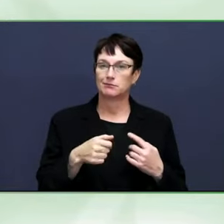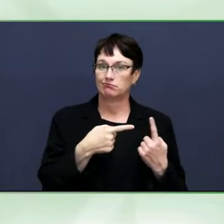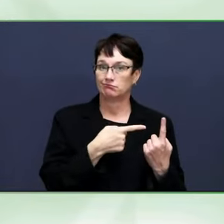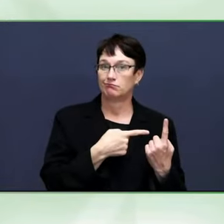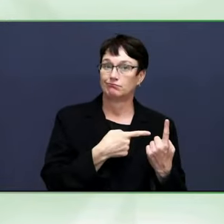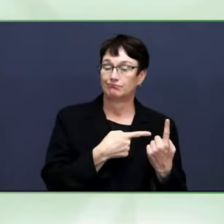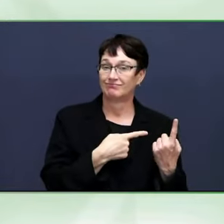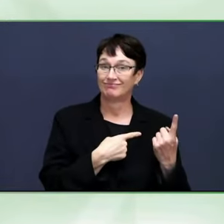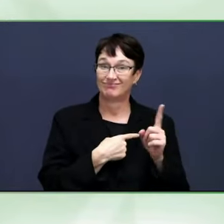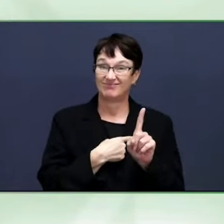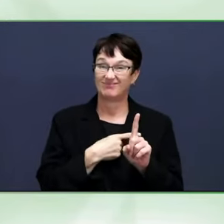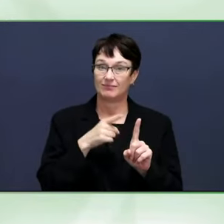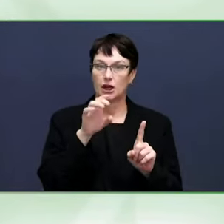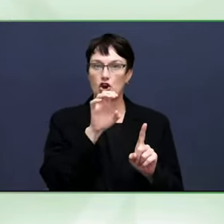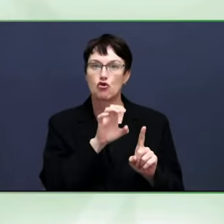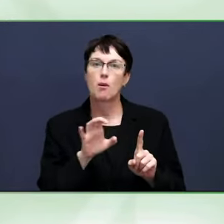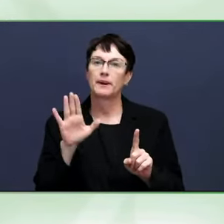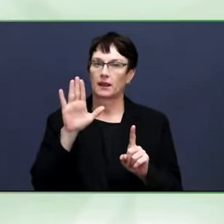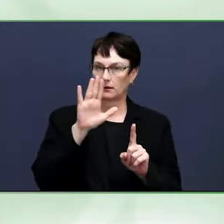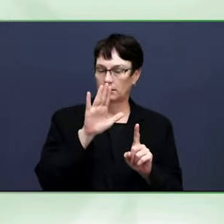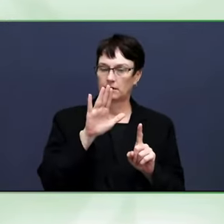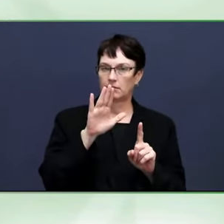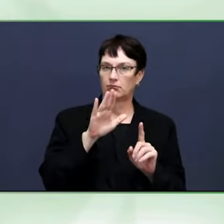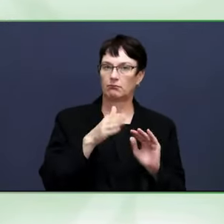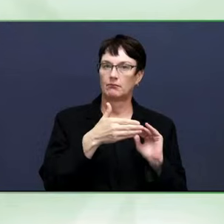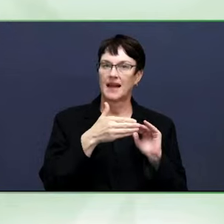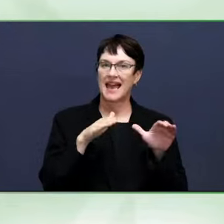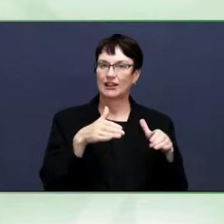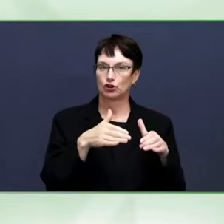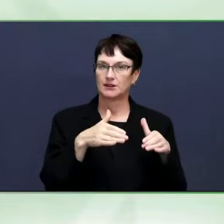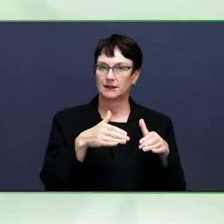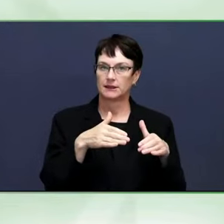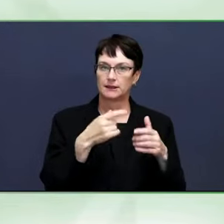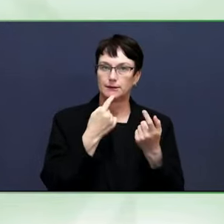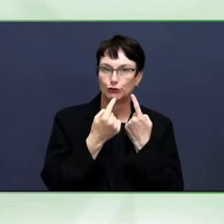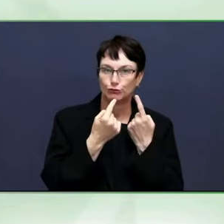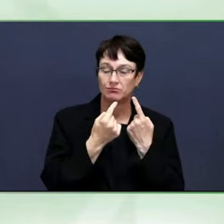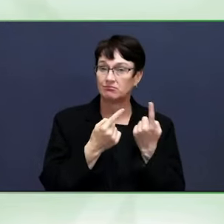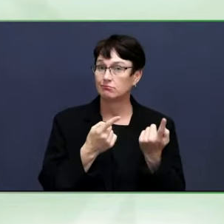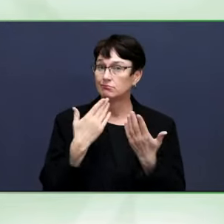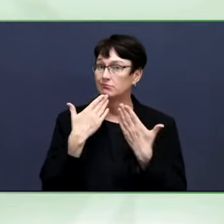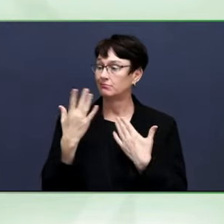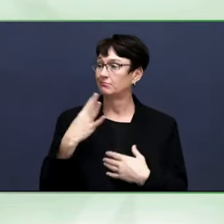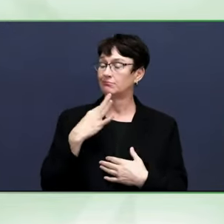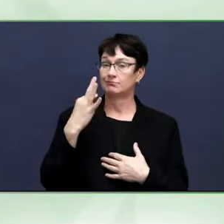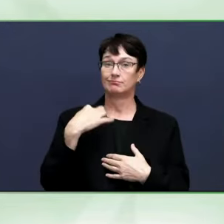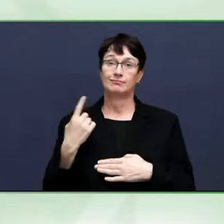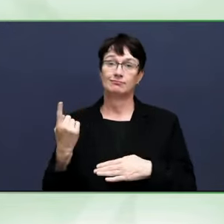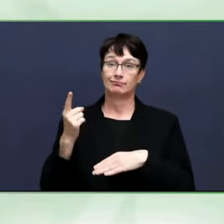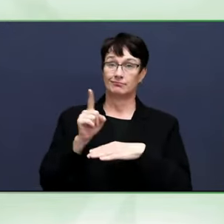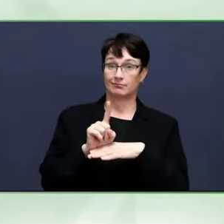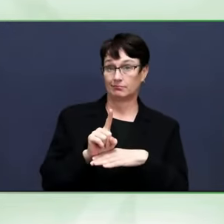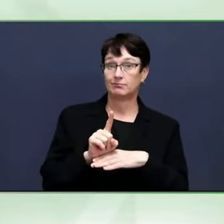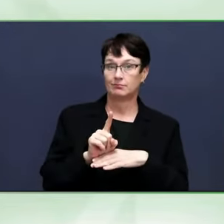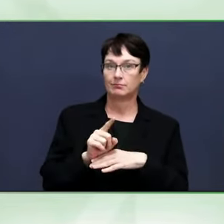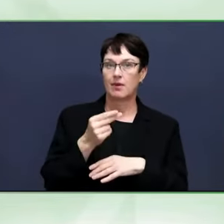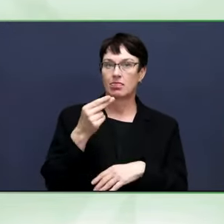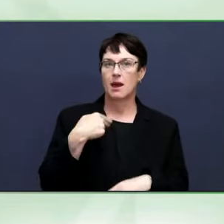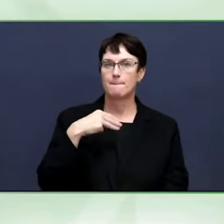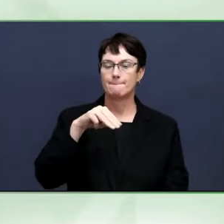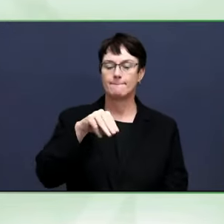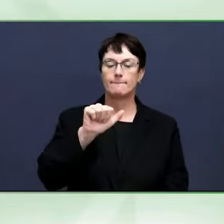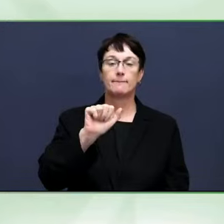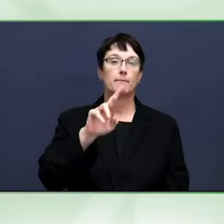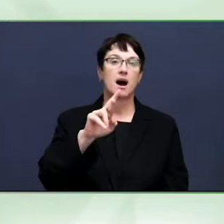Agency for Special Needs and Inclusive Education today. We're very happy that we were invited to be here, and we have some colleagues here who